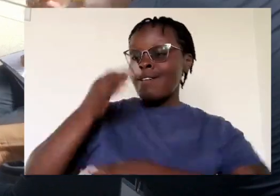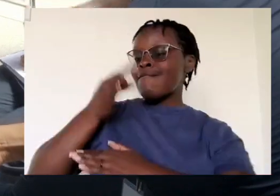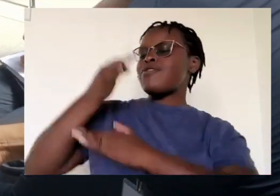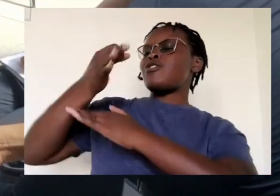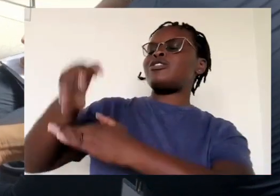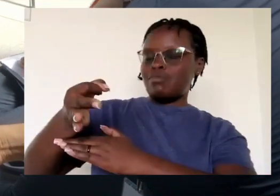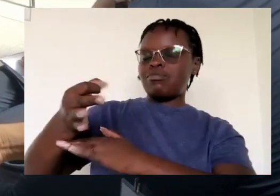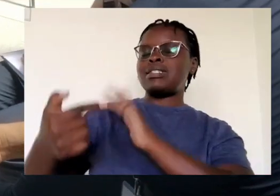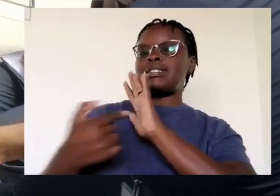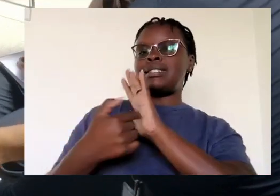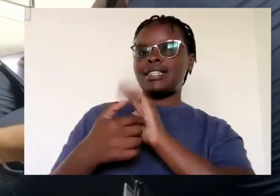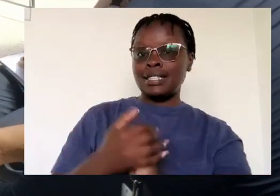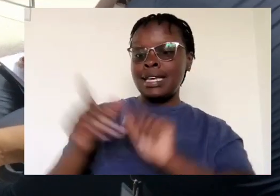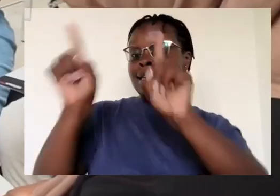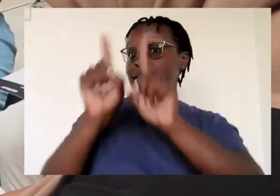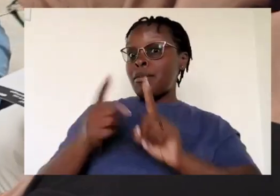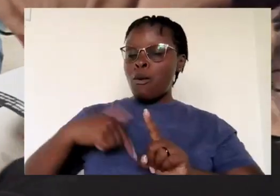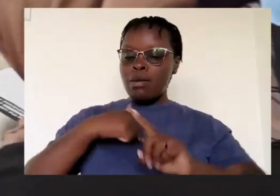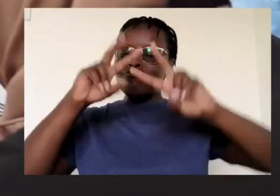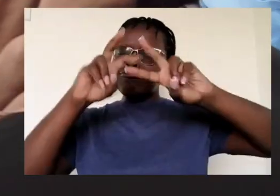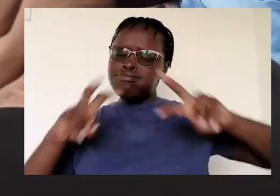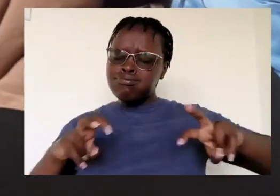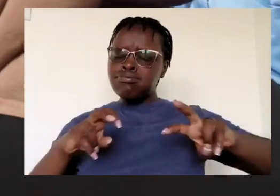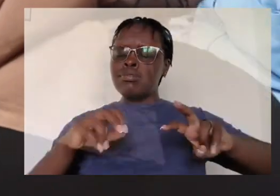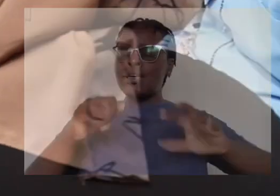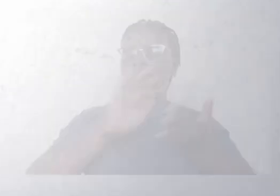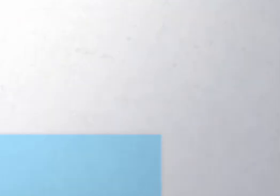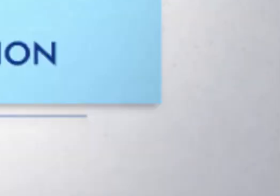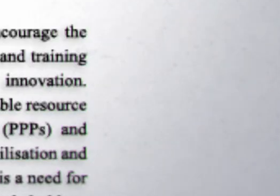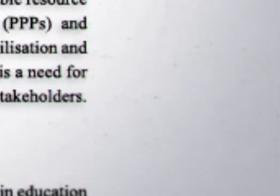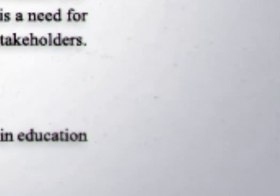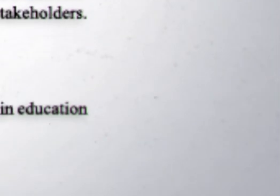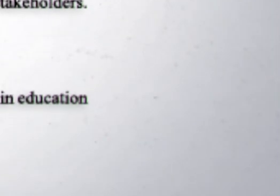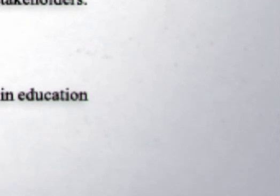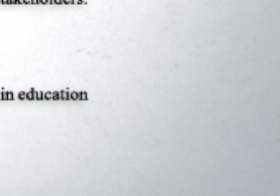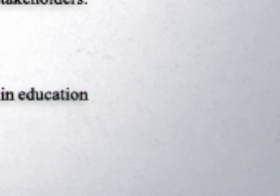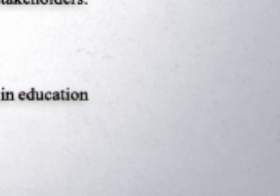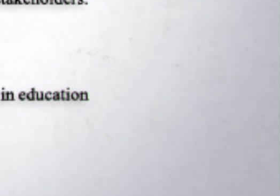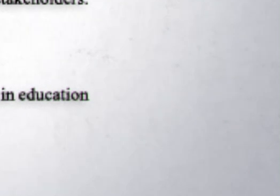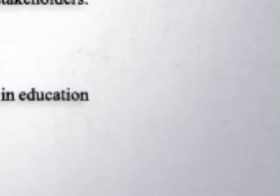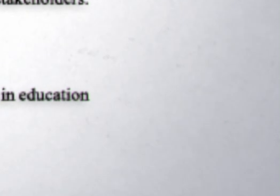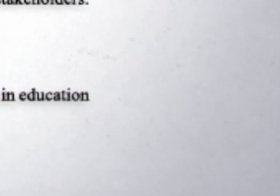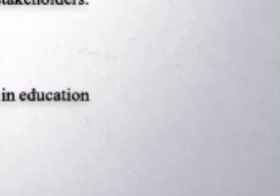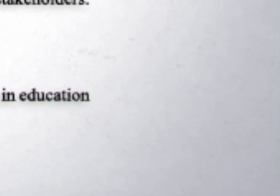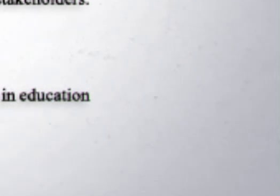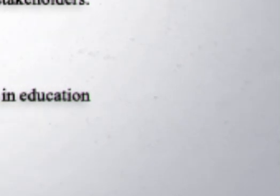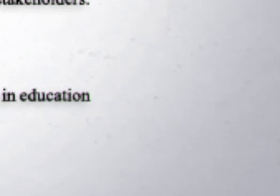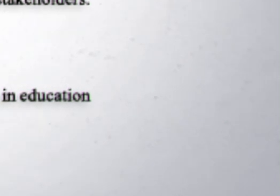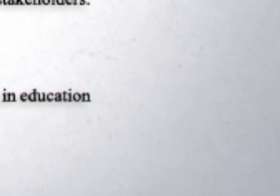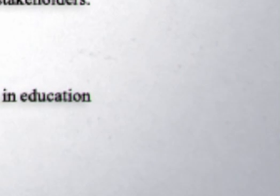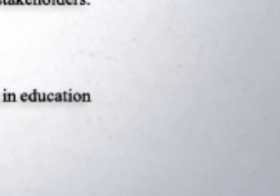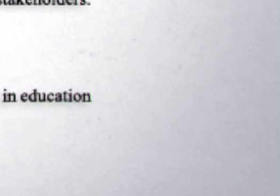on the future of EdTech. We'll also take a deep dive into Section 5 of Kenya's policy on information and